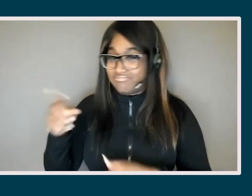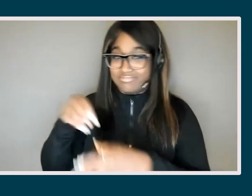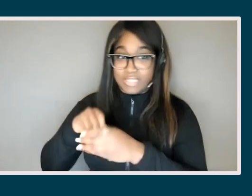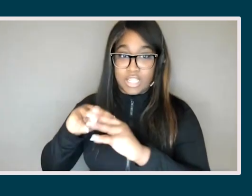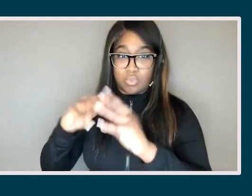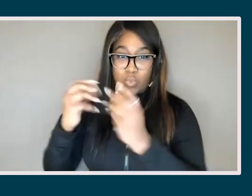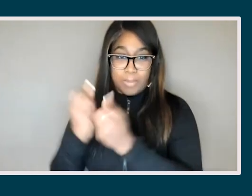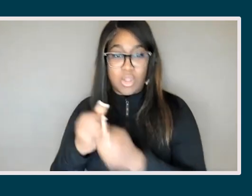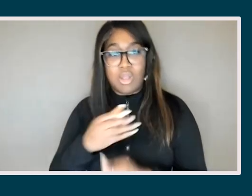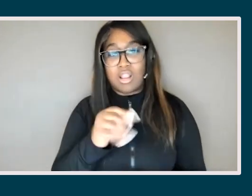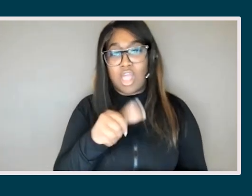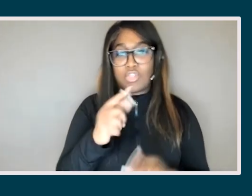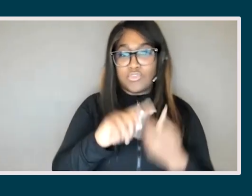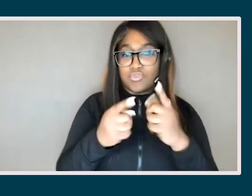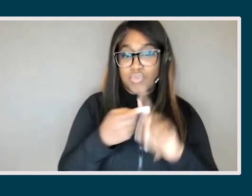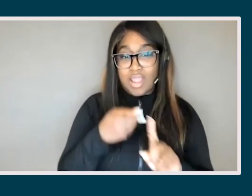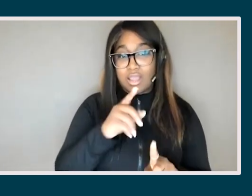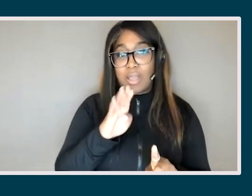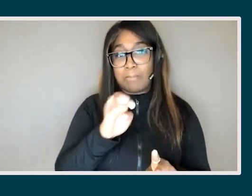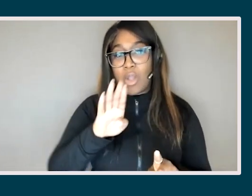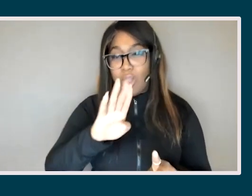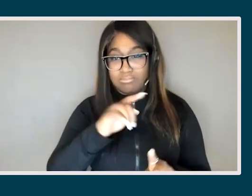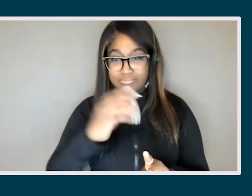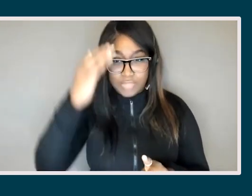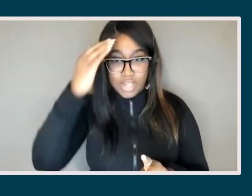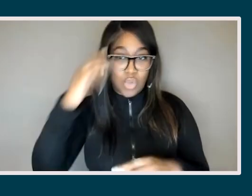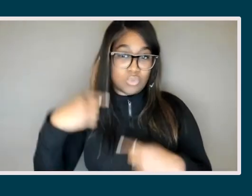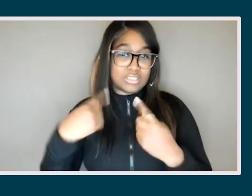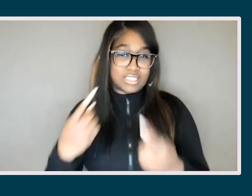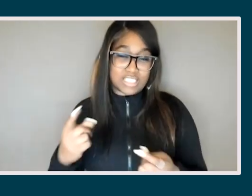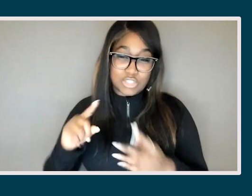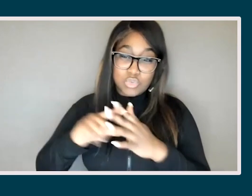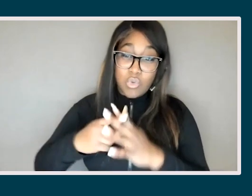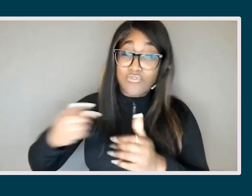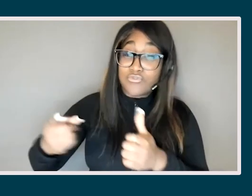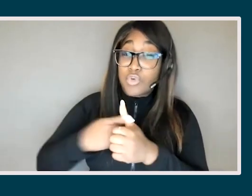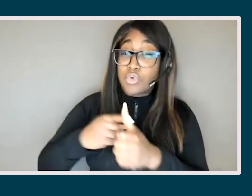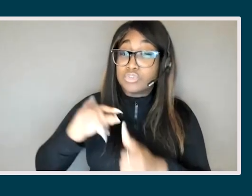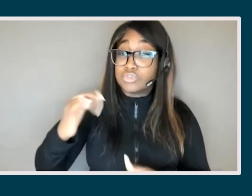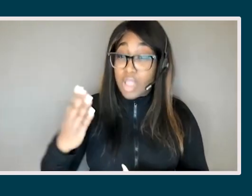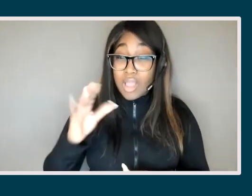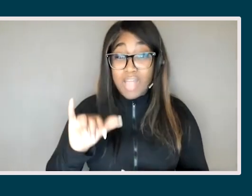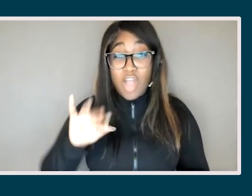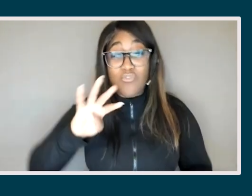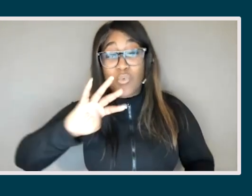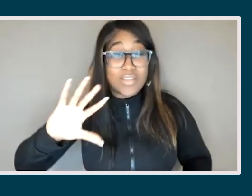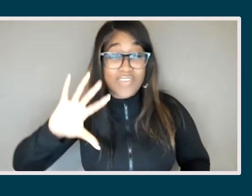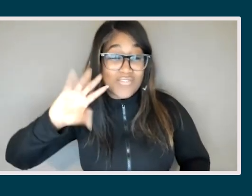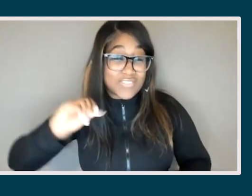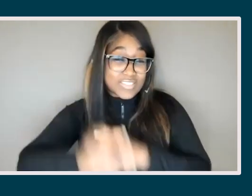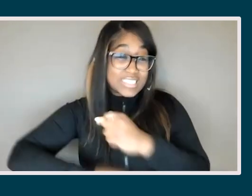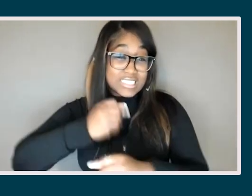Barb. I've known since I started my first job. So for 45, 50 years, there are people who've been in